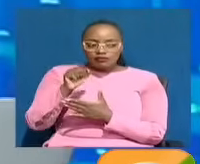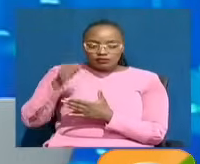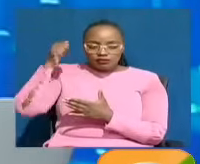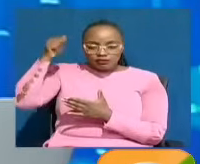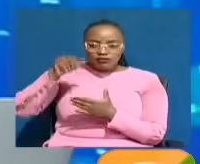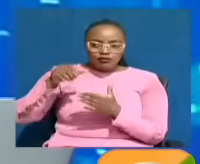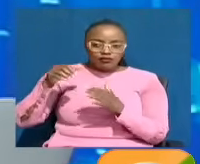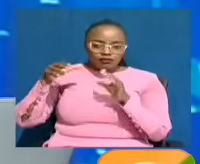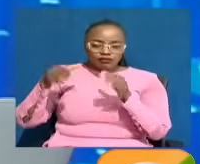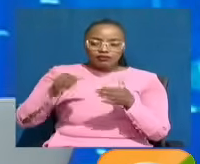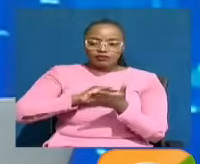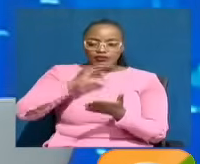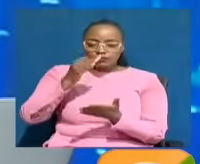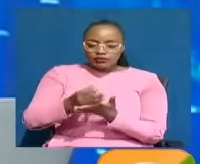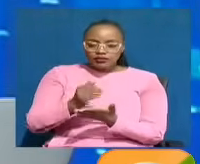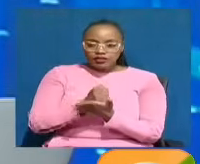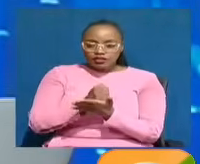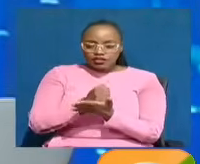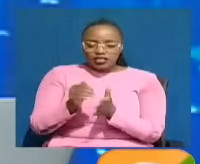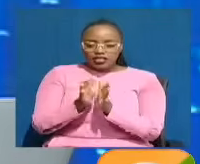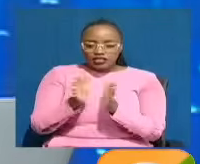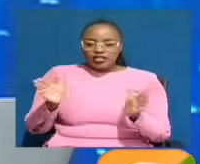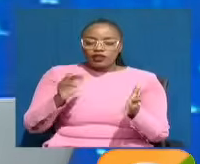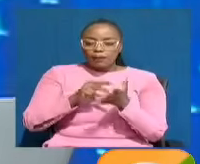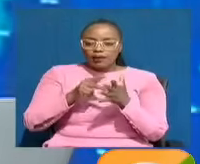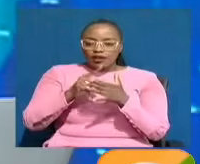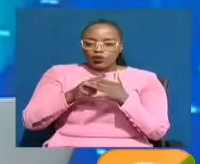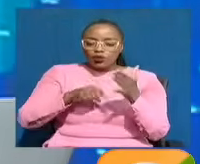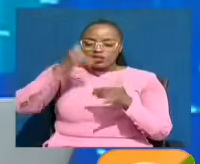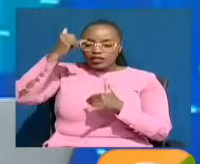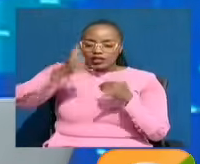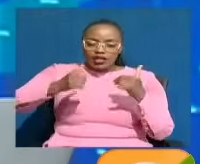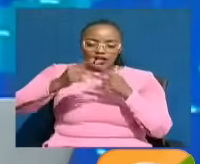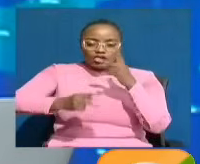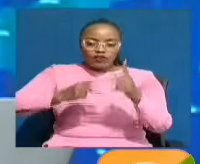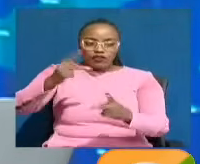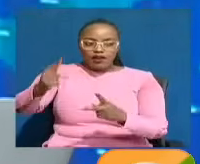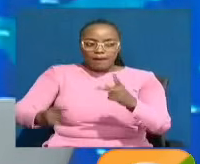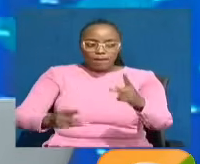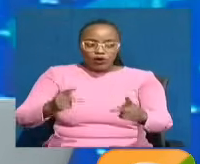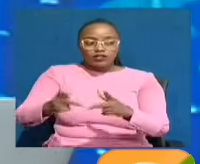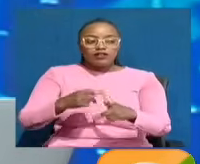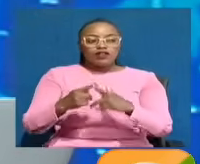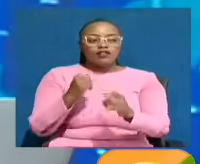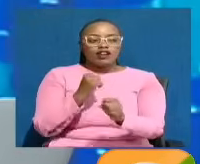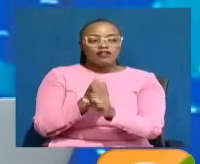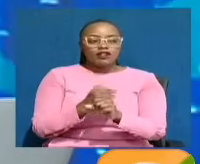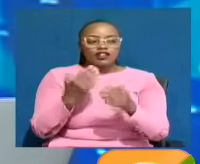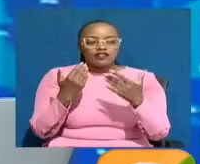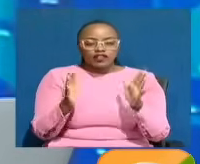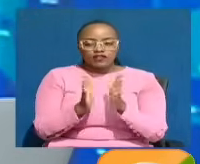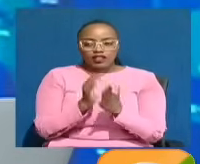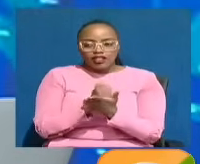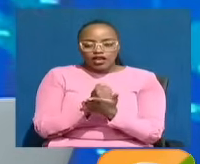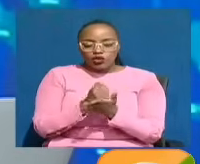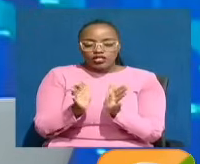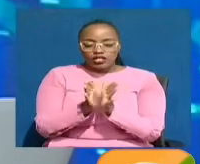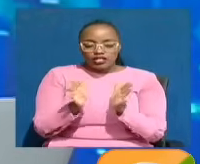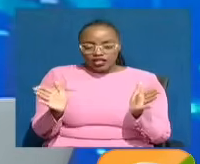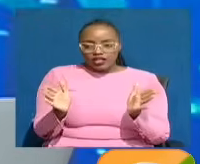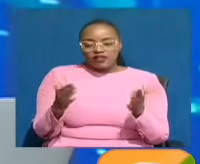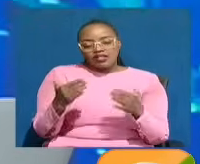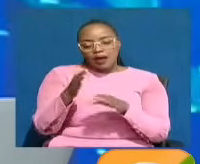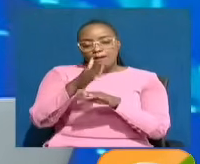which is audited by the Auditor General. So at the end of these processes, and when we're done with all this, the Auditor General, on an